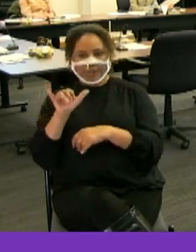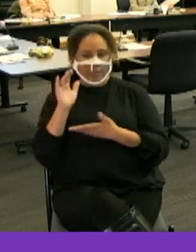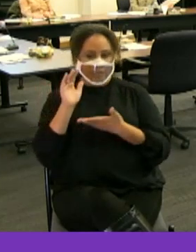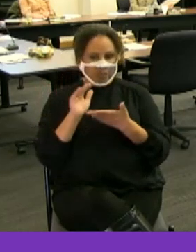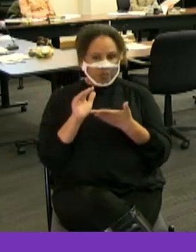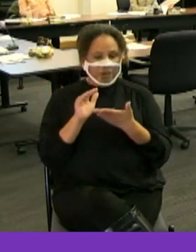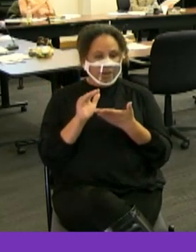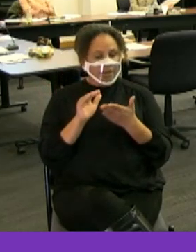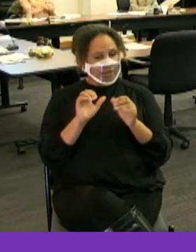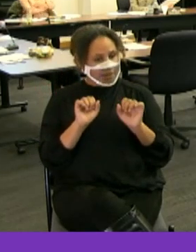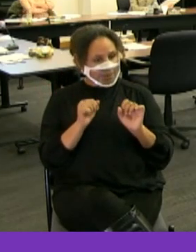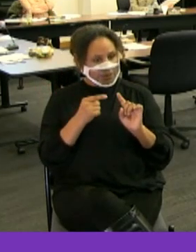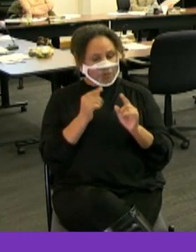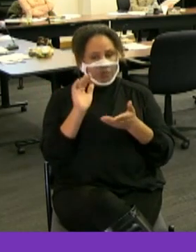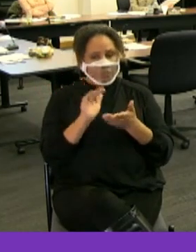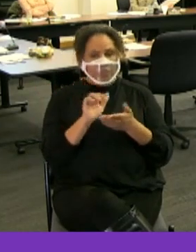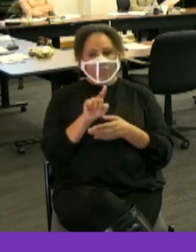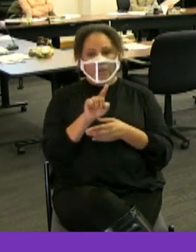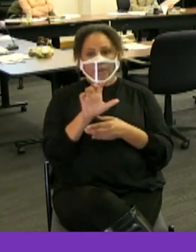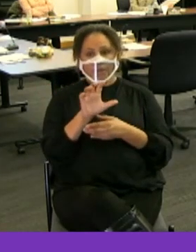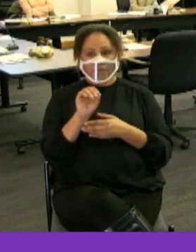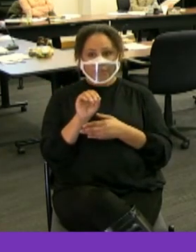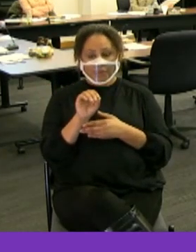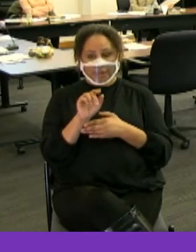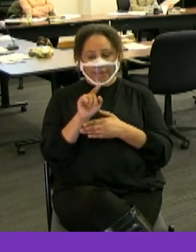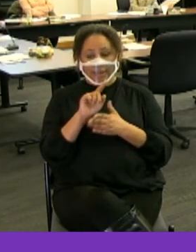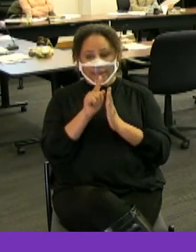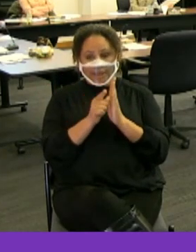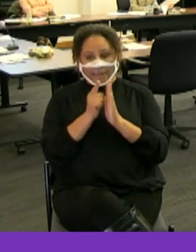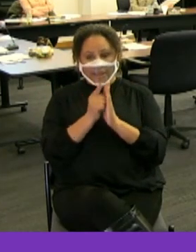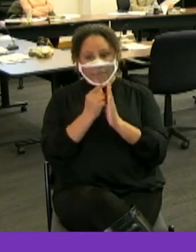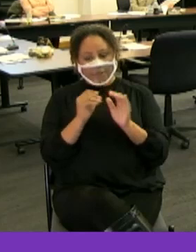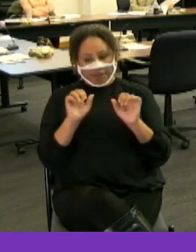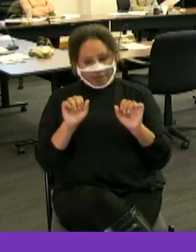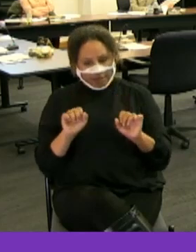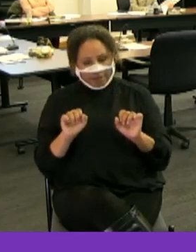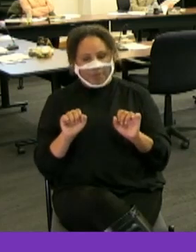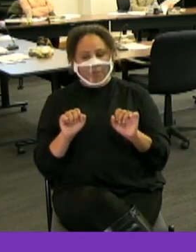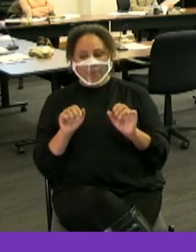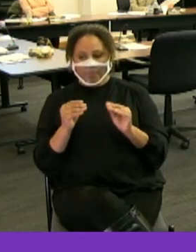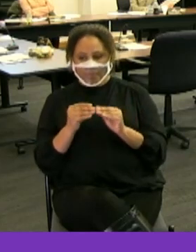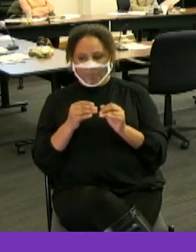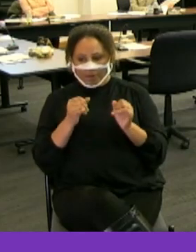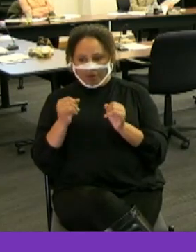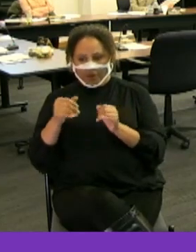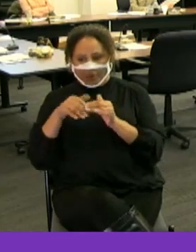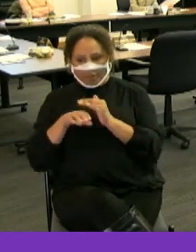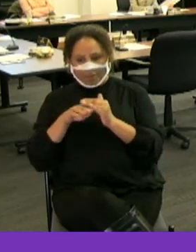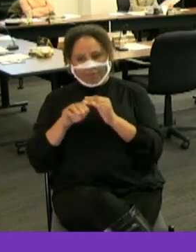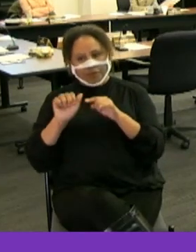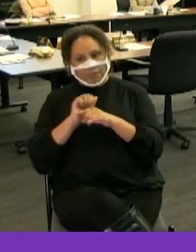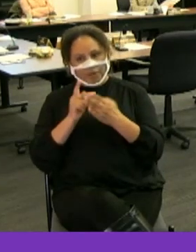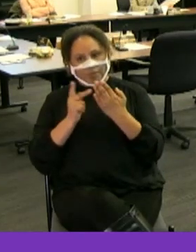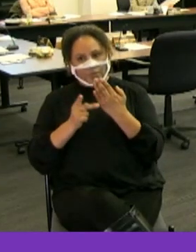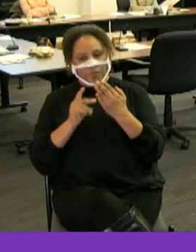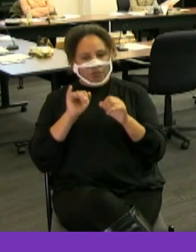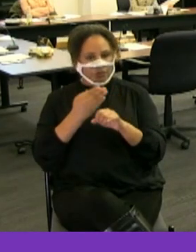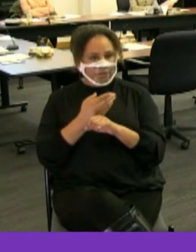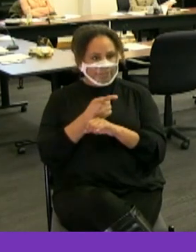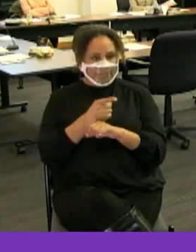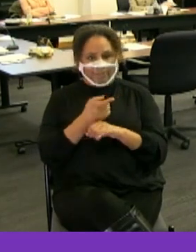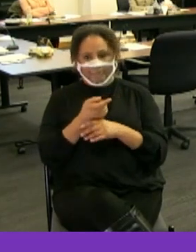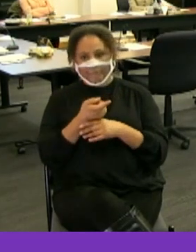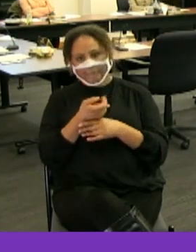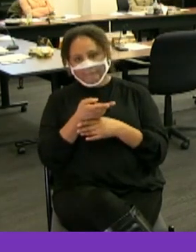Grant eligibility to 150 clock hours and therefore enable more individuals to access training programs for jobs in high demand